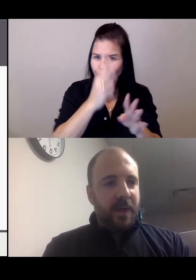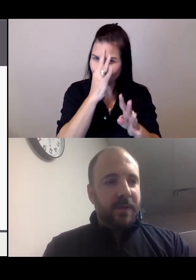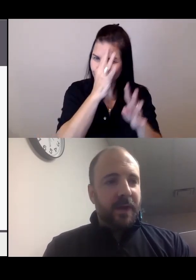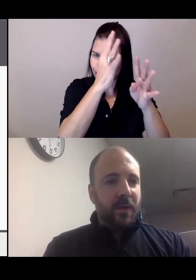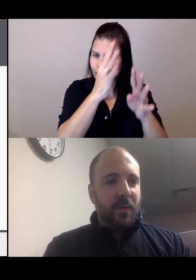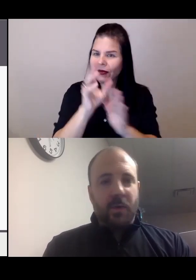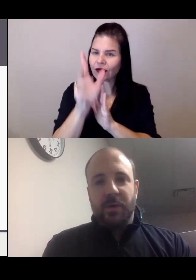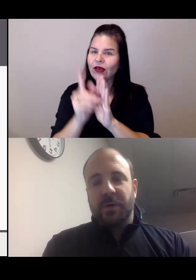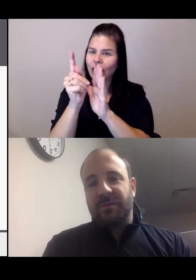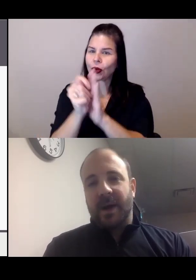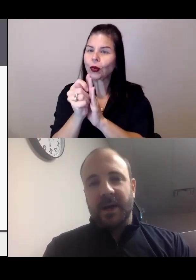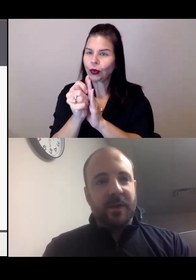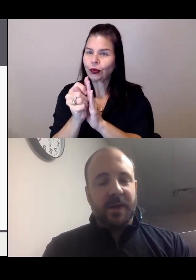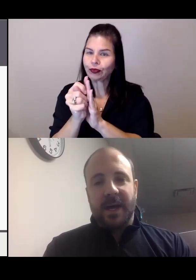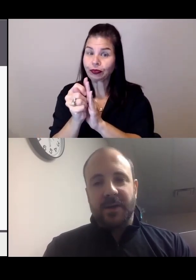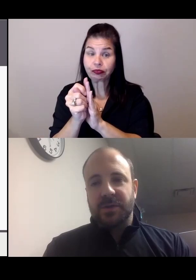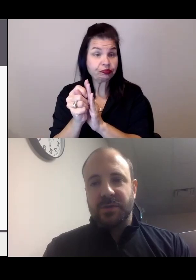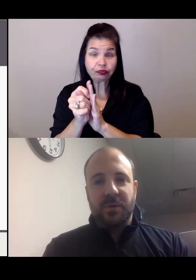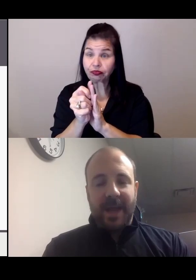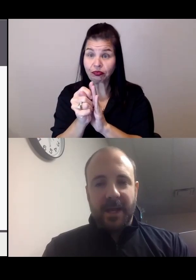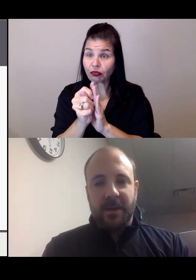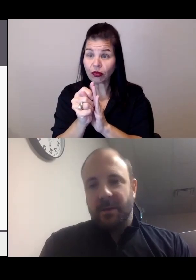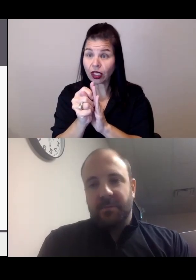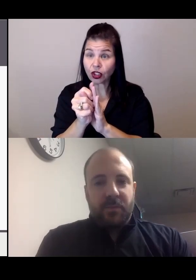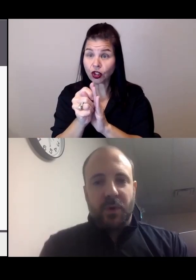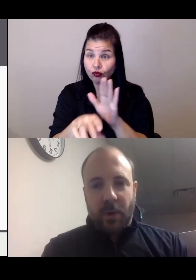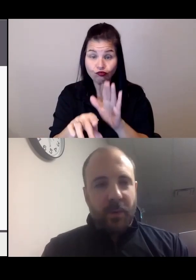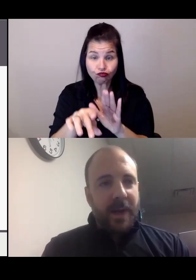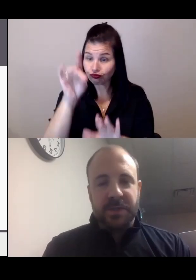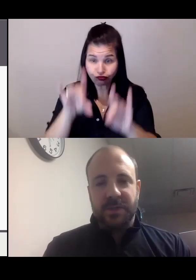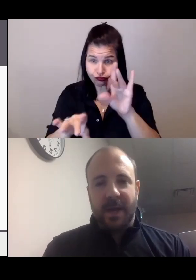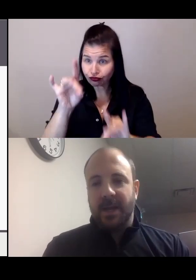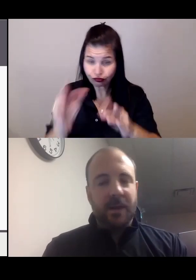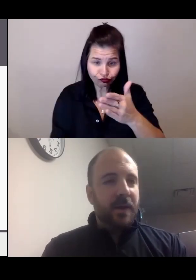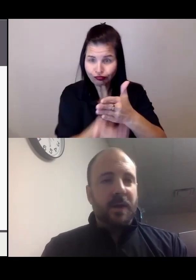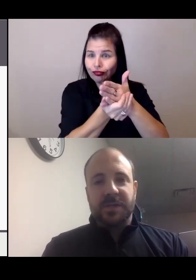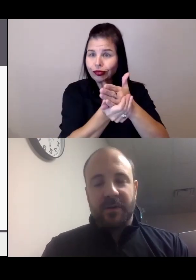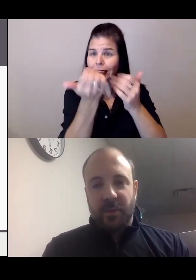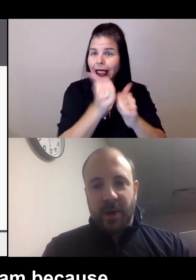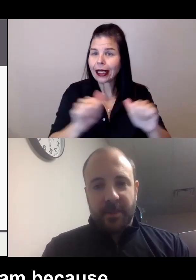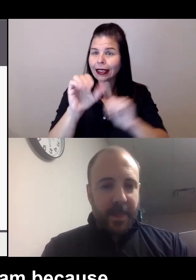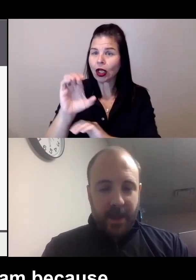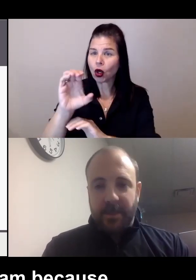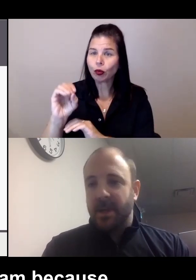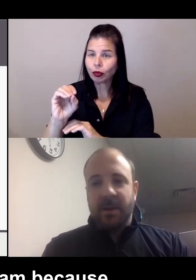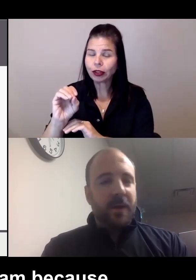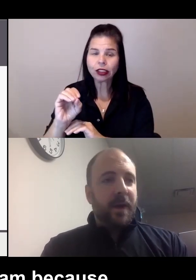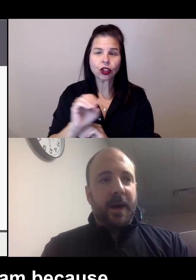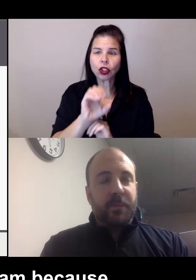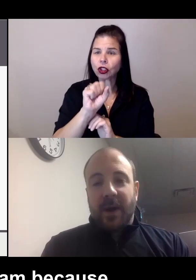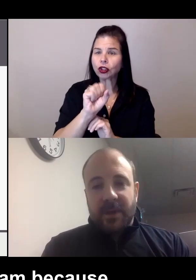videos that you could find attached to any corporation, to any software